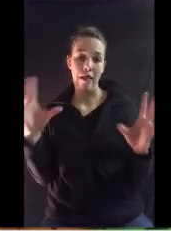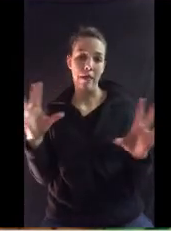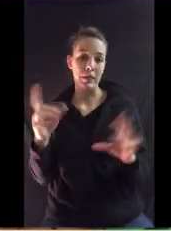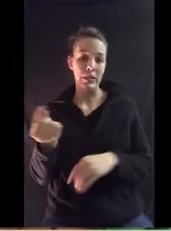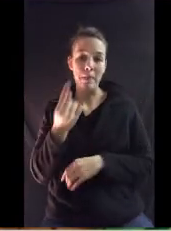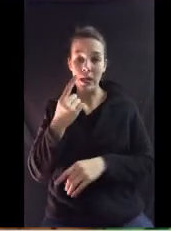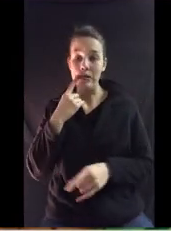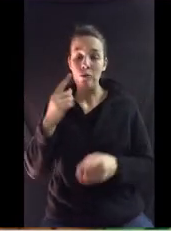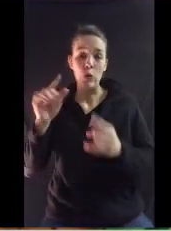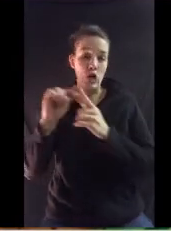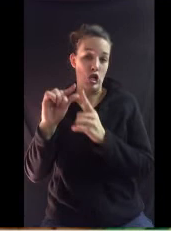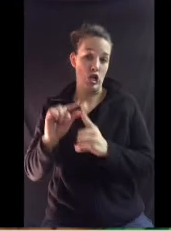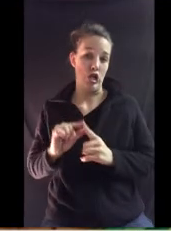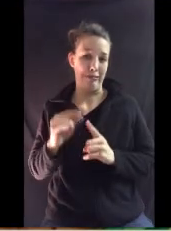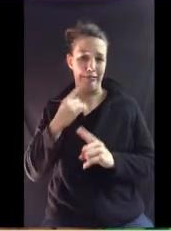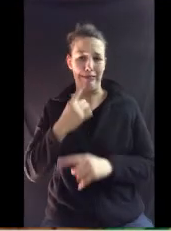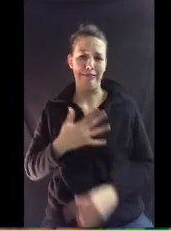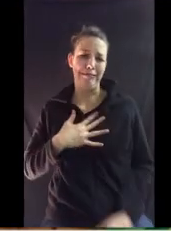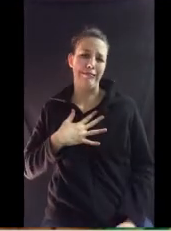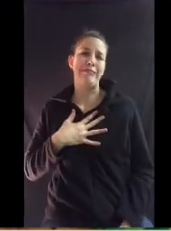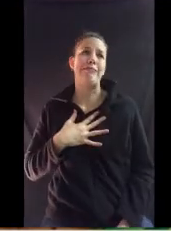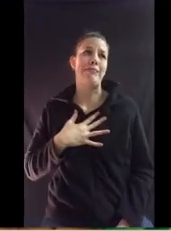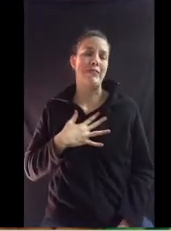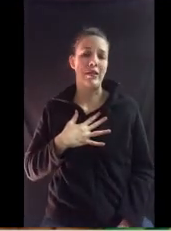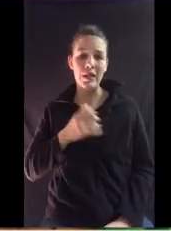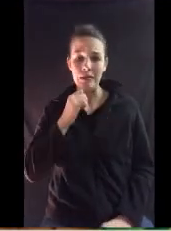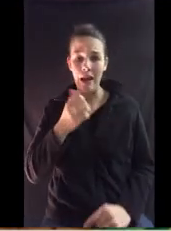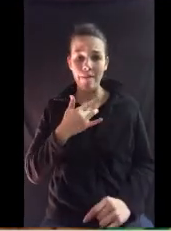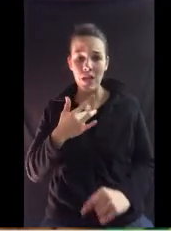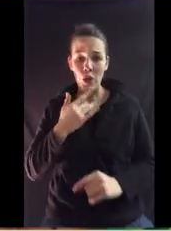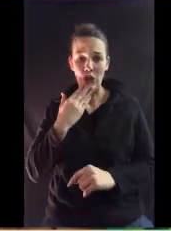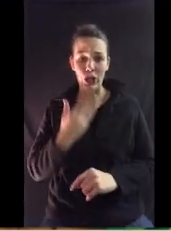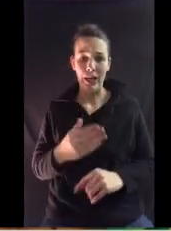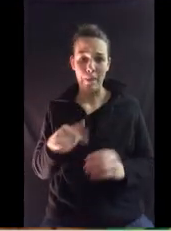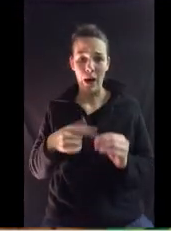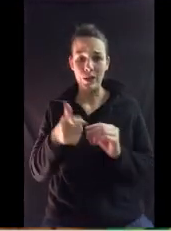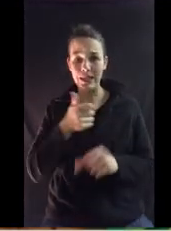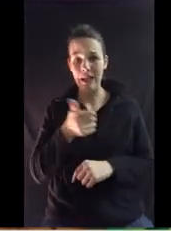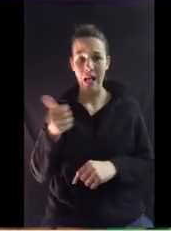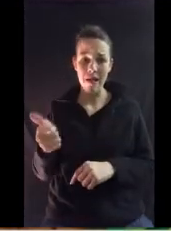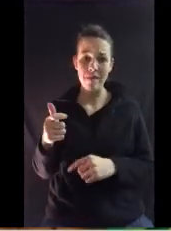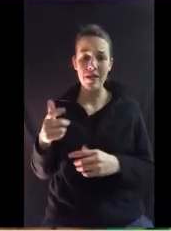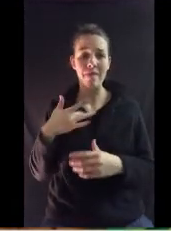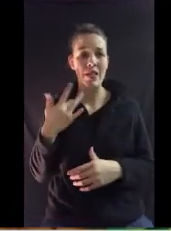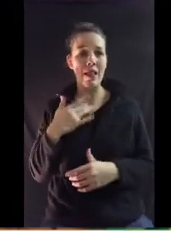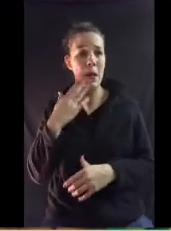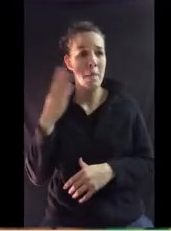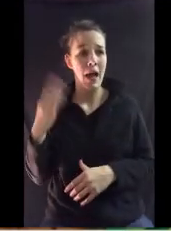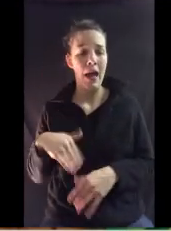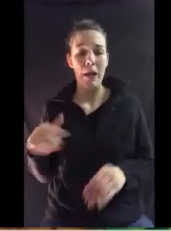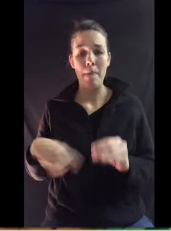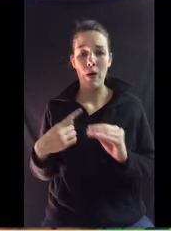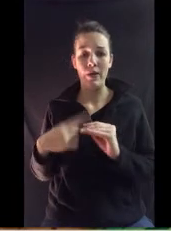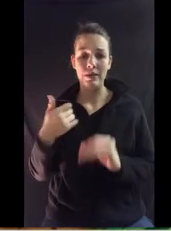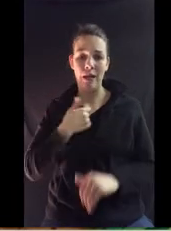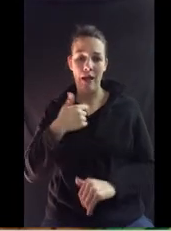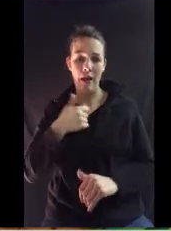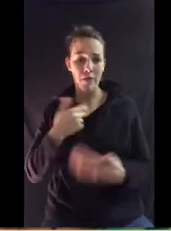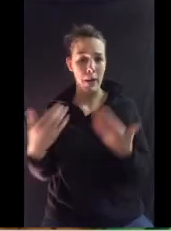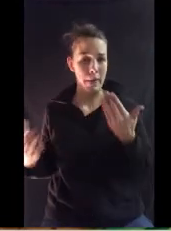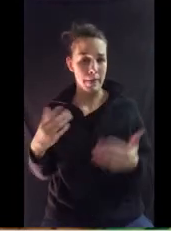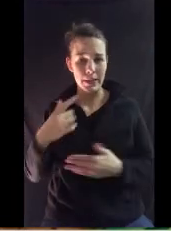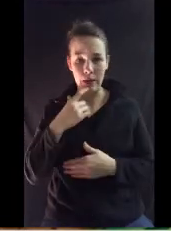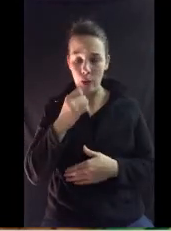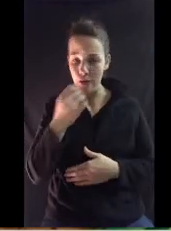not even be violent. It might be just something they're saying to us that makes us not feel good about ourselves, that makes us feel bad